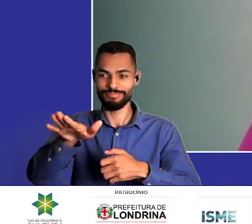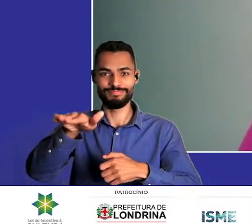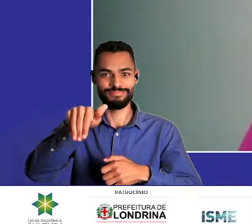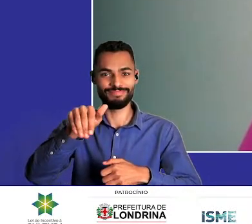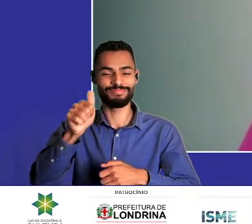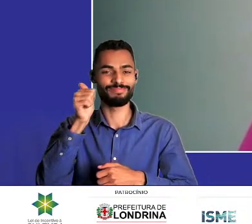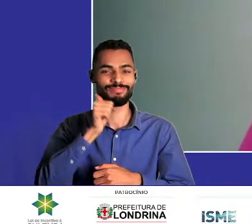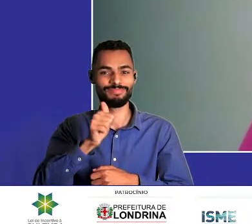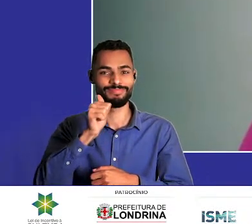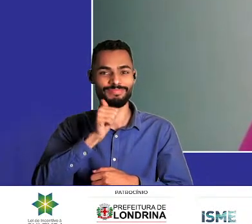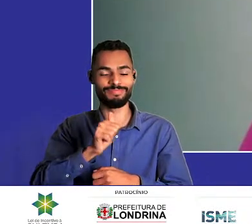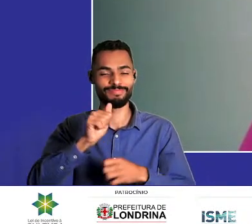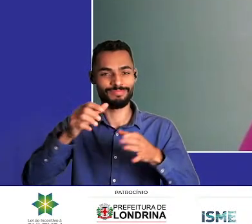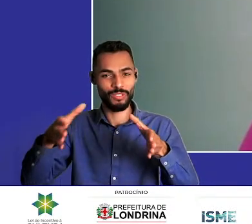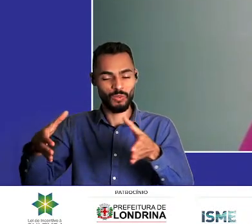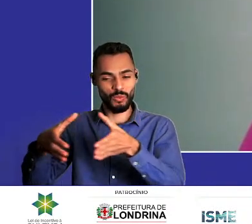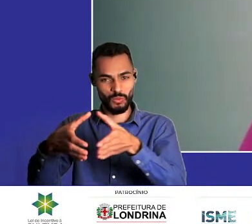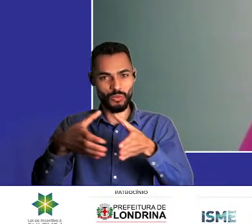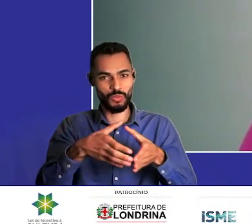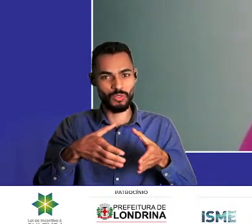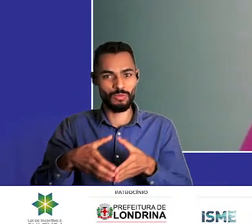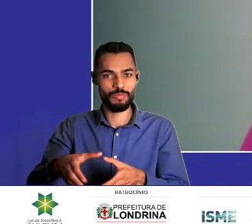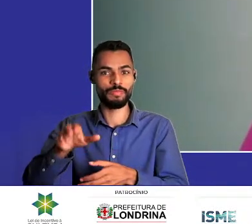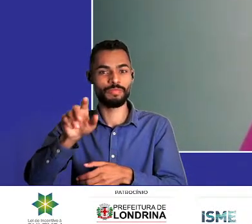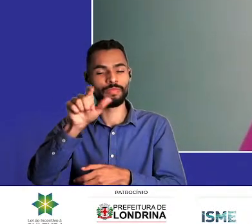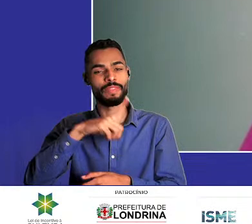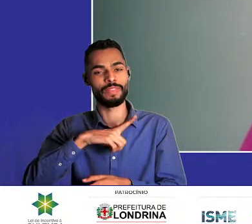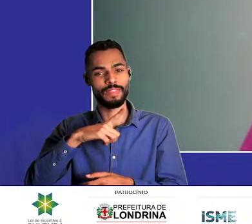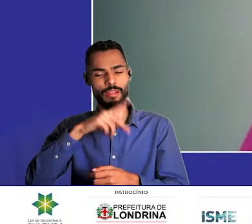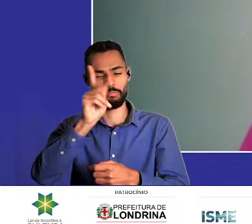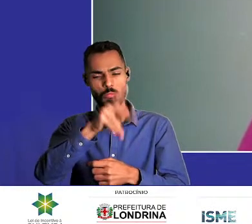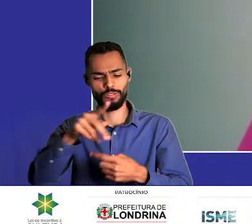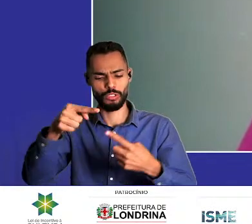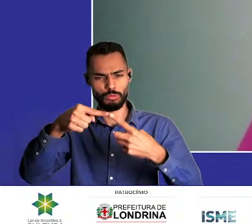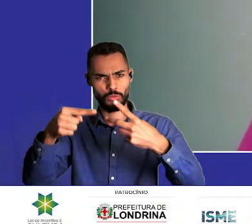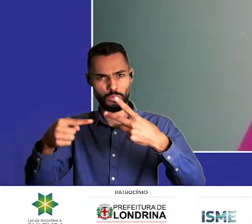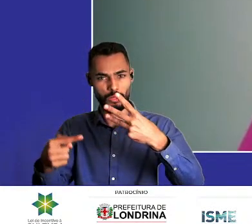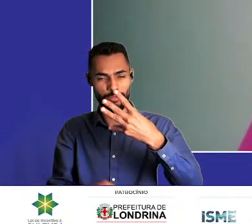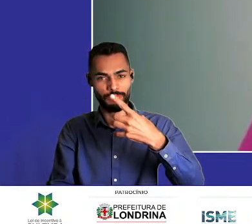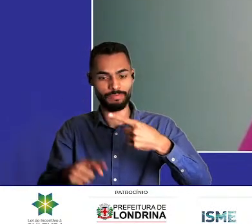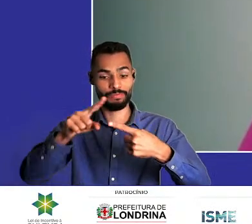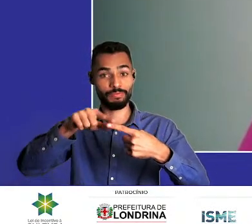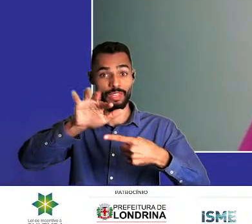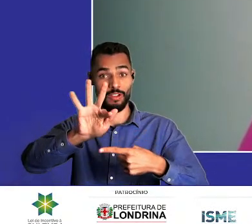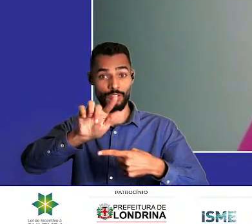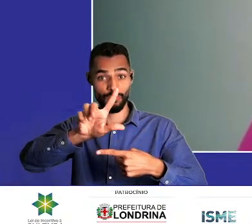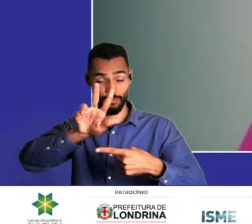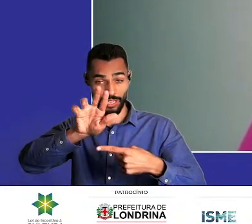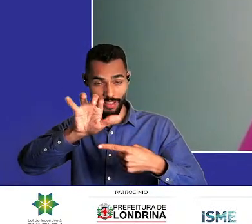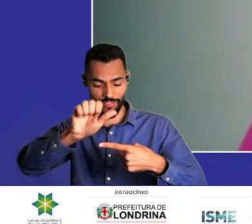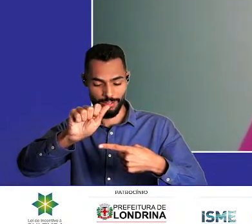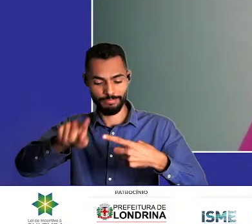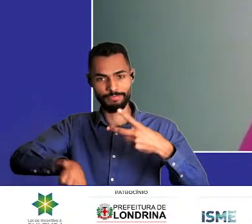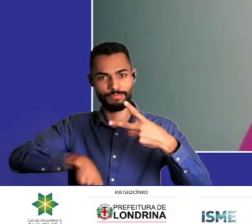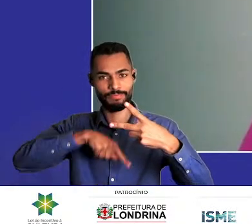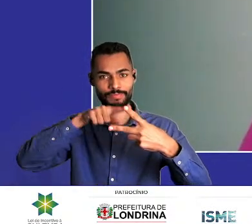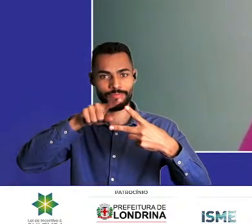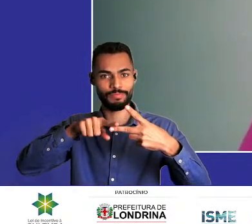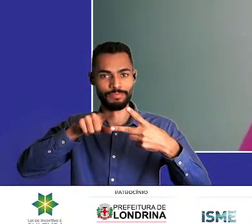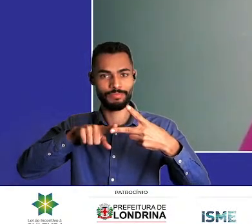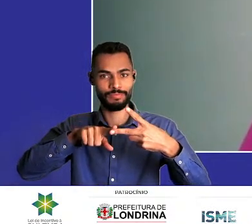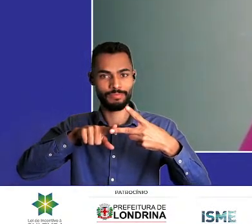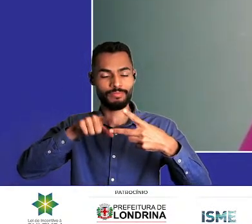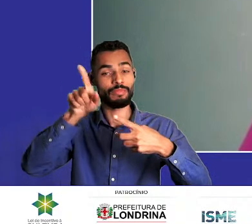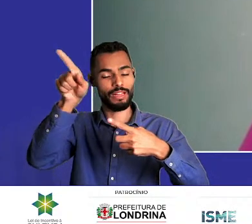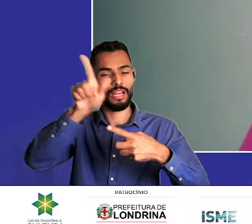Cruvinel from the Federal University of Goiás, Sandra Oberoi from the International